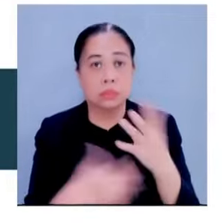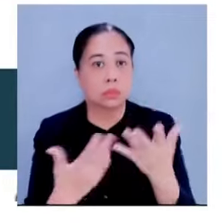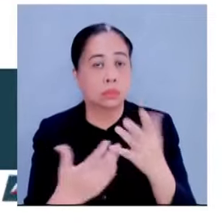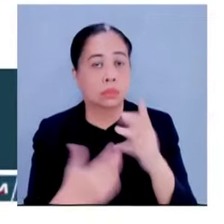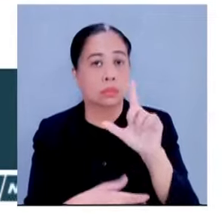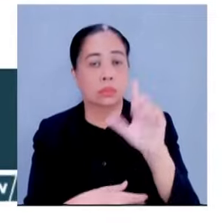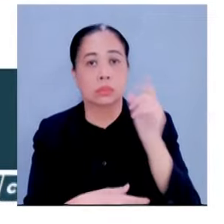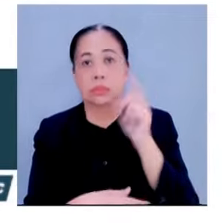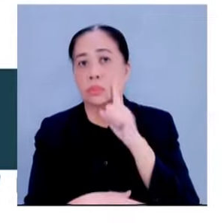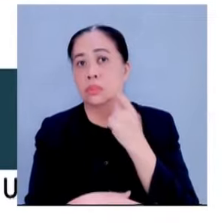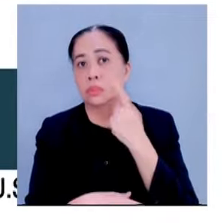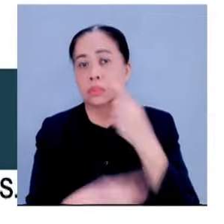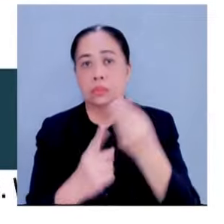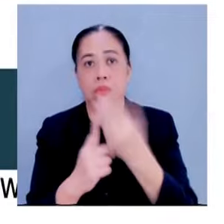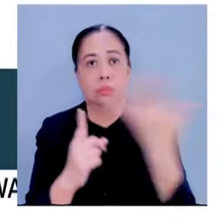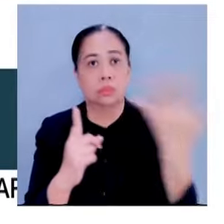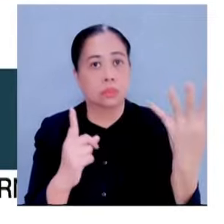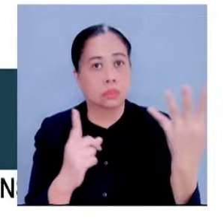LGBT,